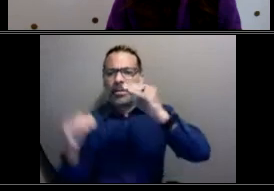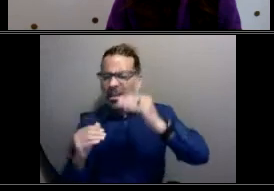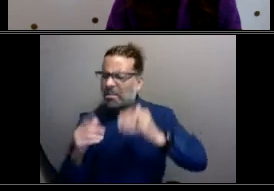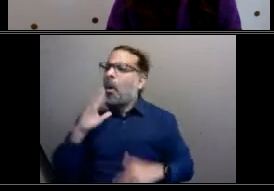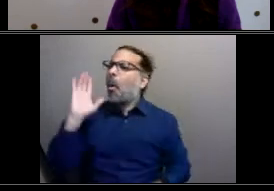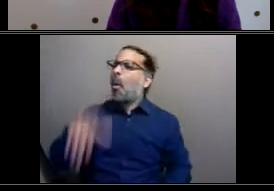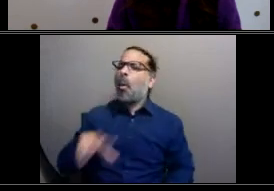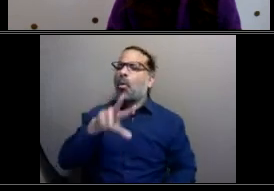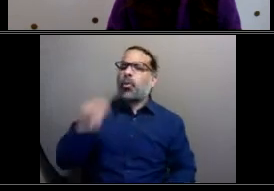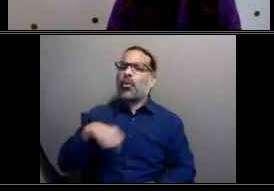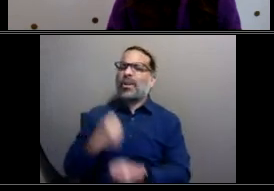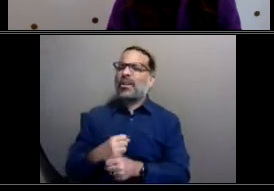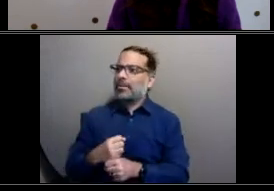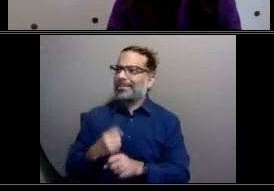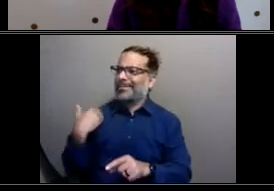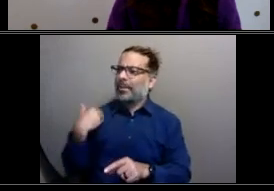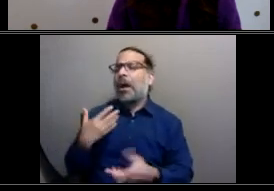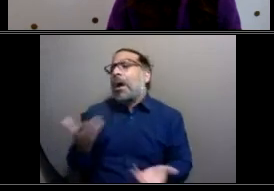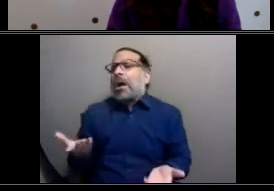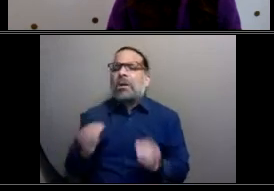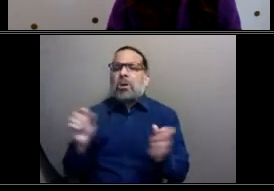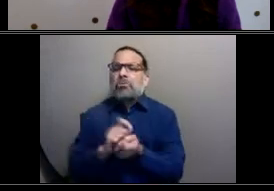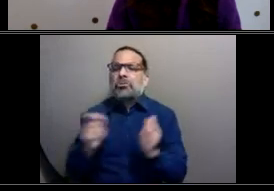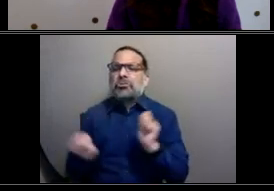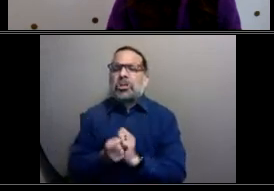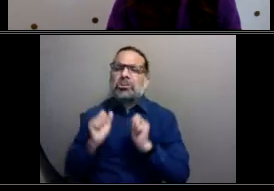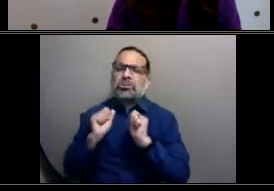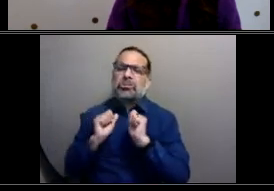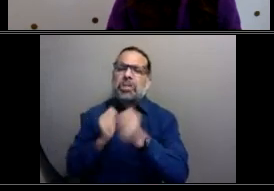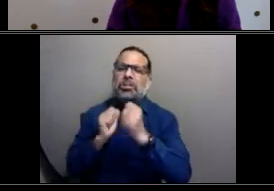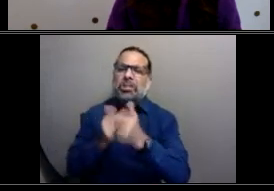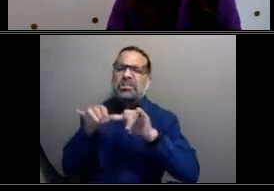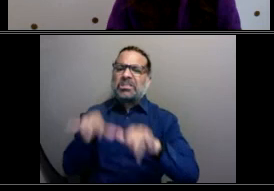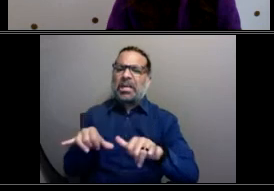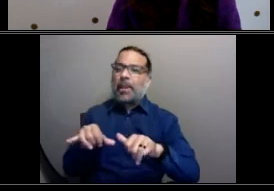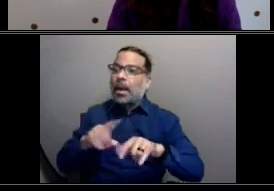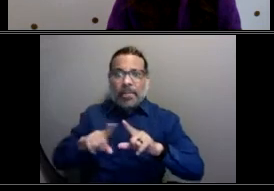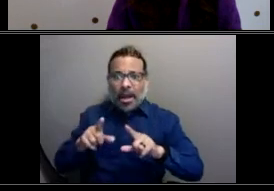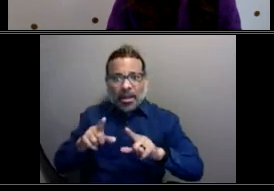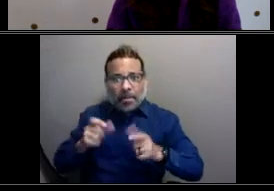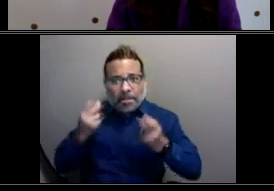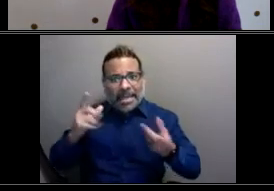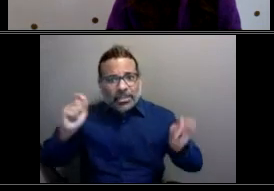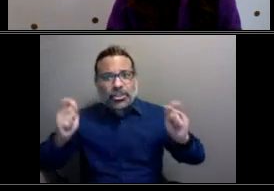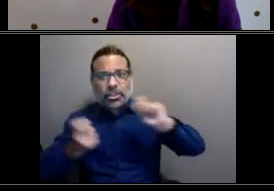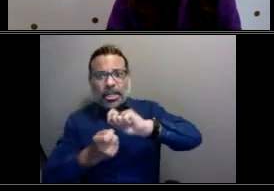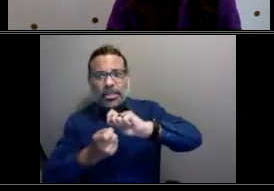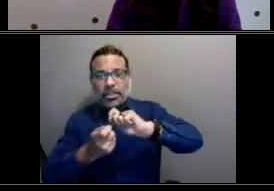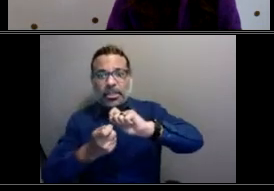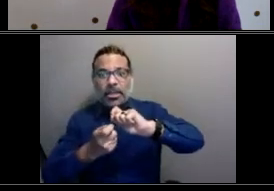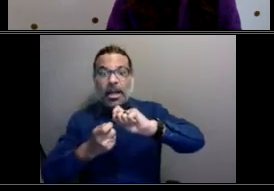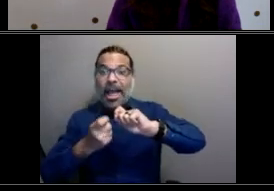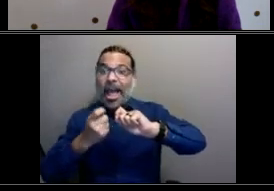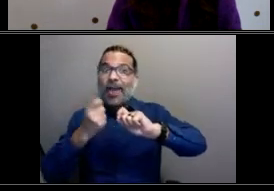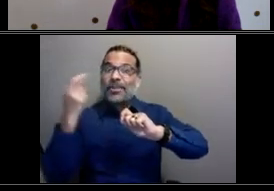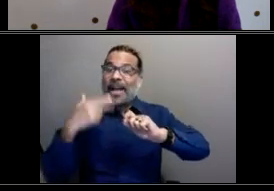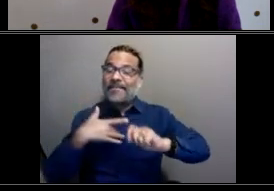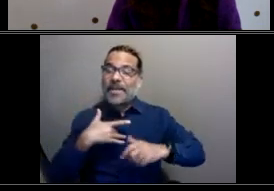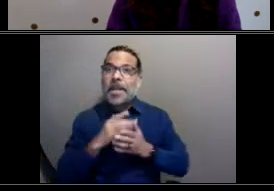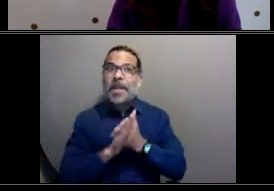ago, what's changed, right? We're facing the same challenges, and yet so much has changed. And the reason why I'm so hopeful